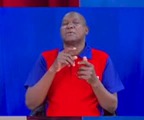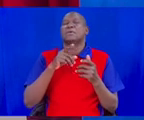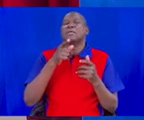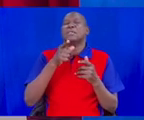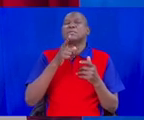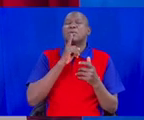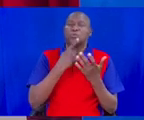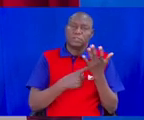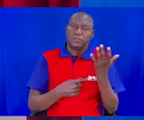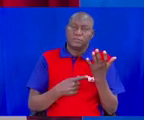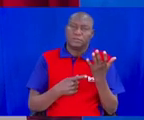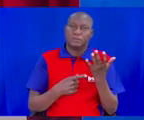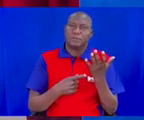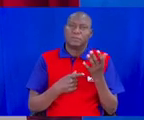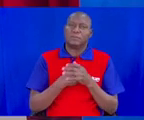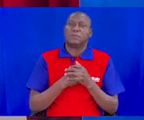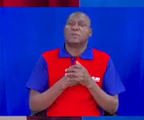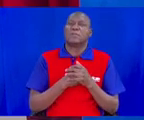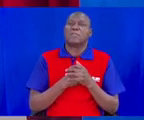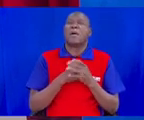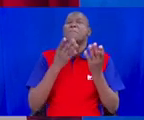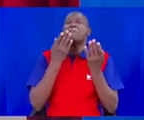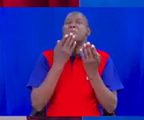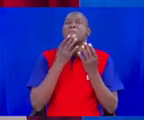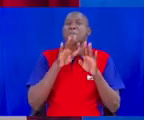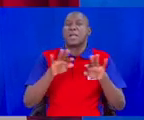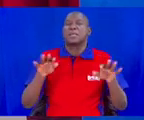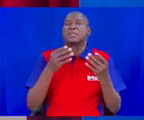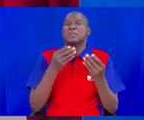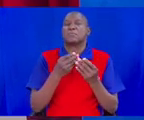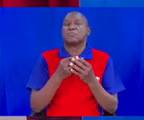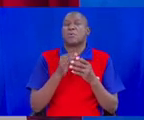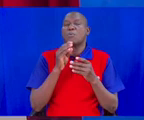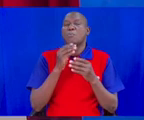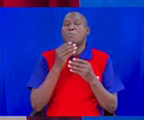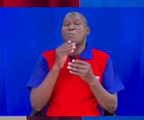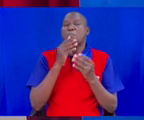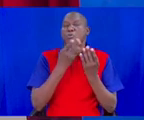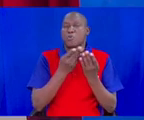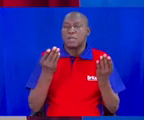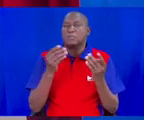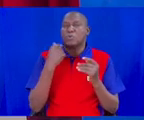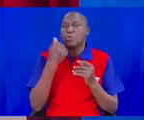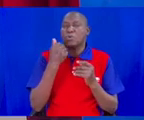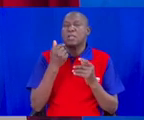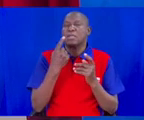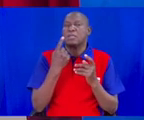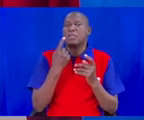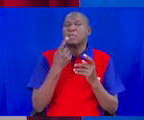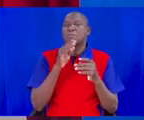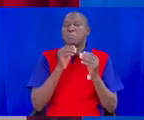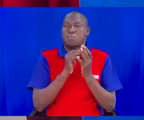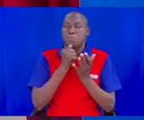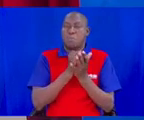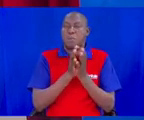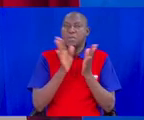says is that our money market product is not only invest and deposits. If, for instance, it was only invest and deposits, the rate that it will be publishing